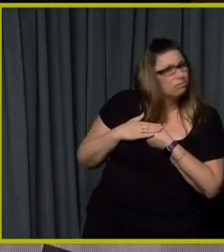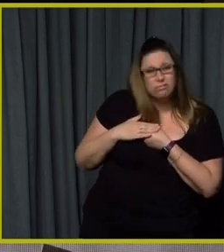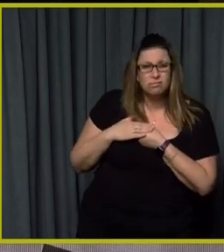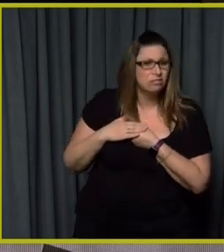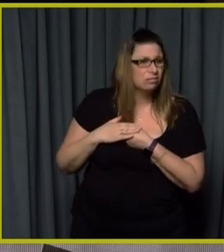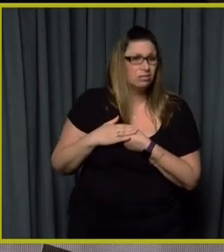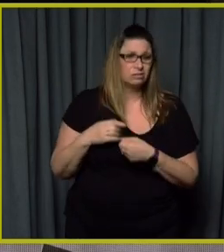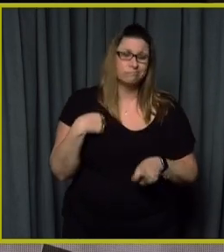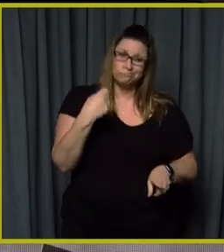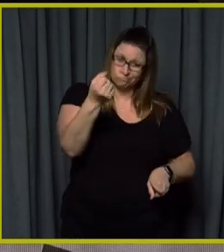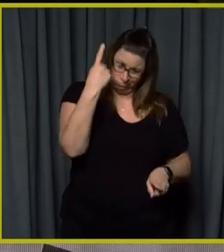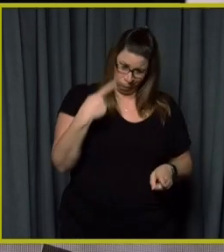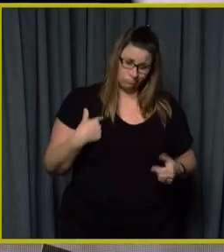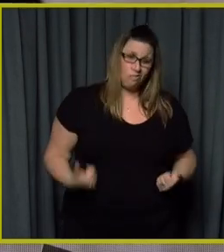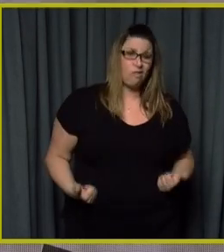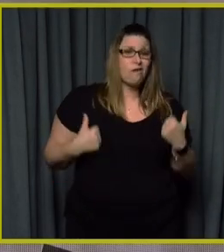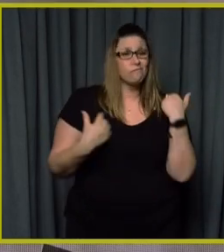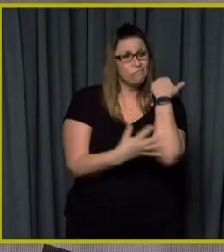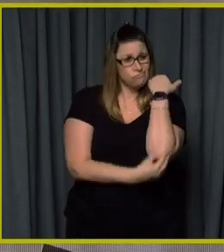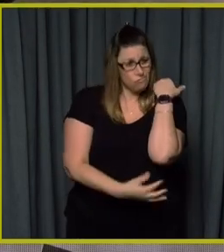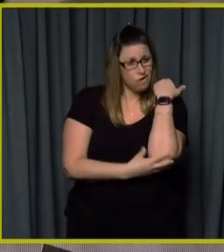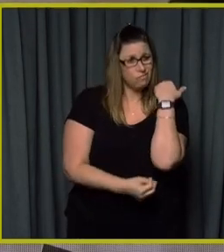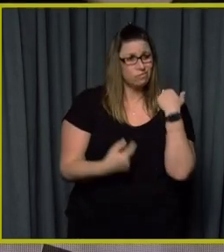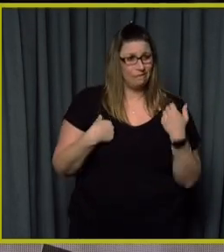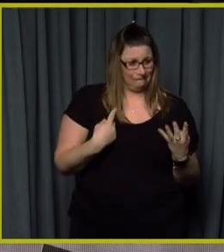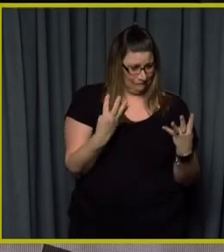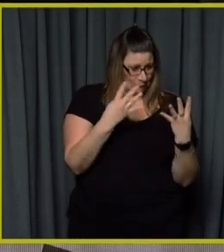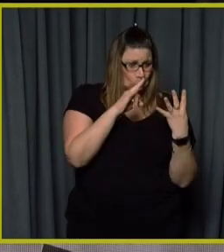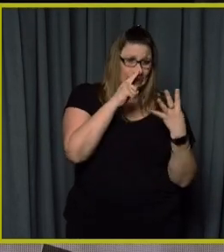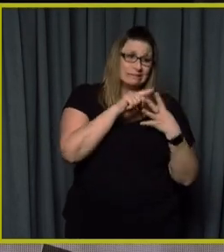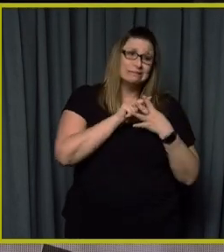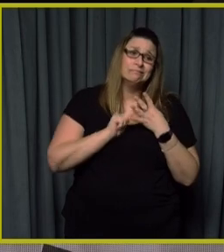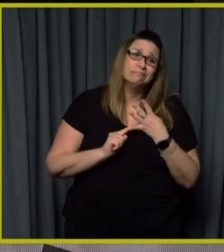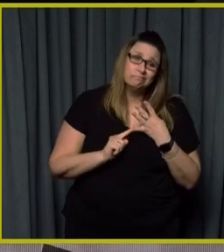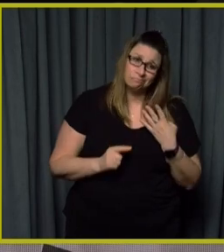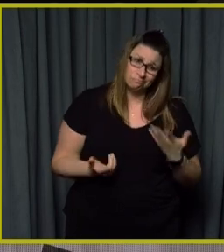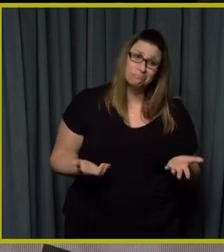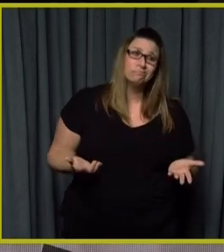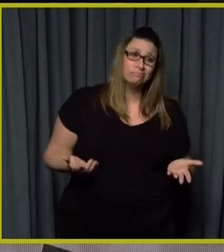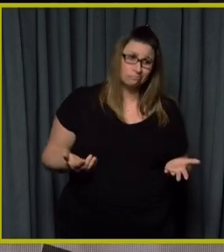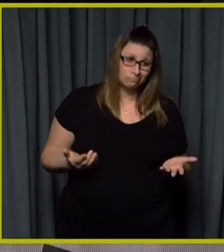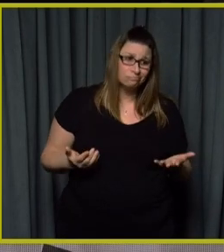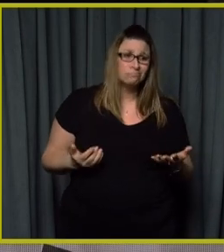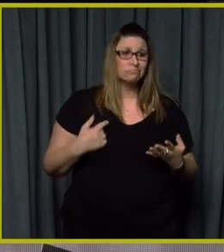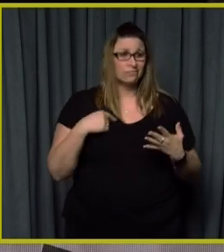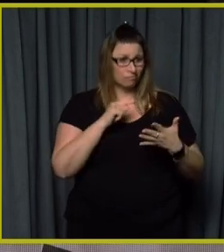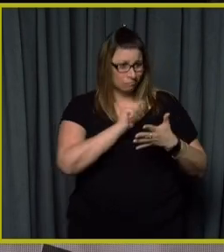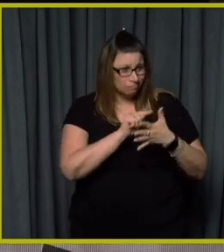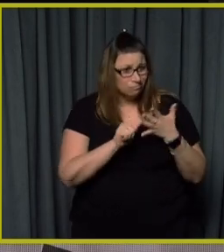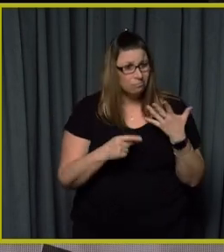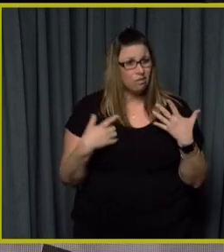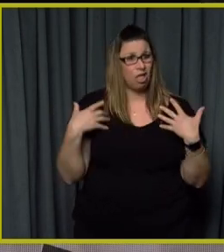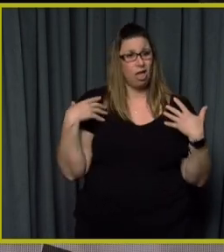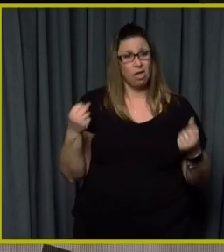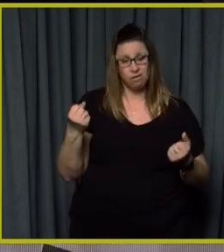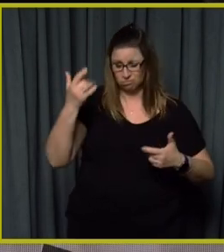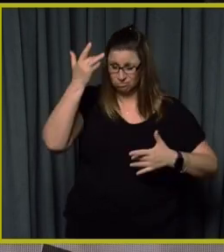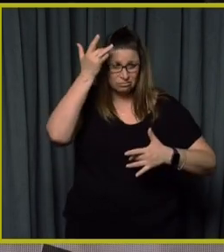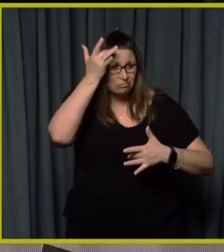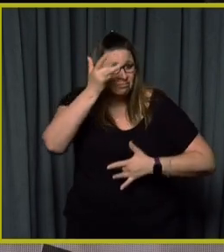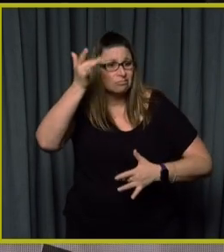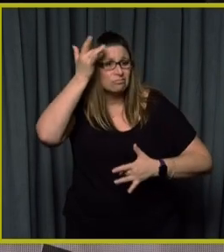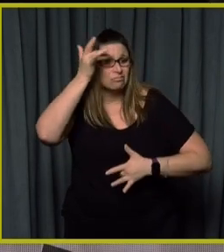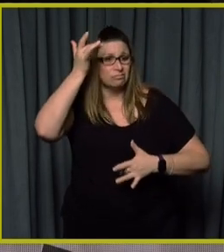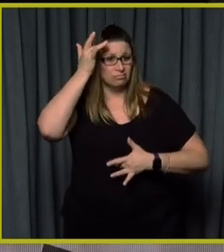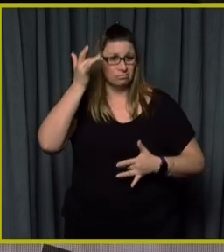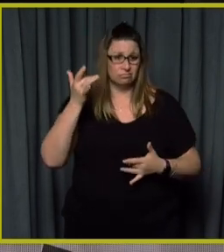poor person, having four children living off a disability due to chronic medical conditions. I have been forced out after speaking